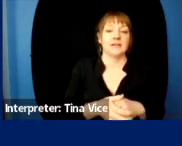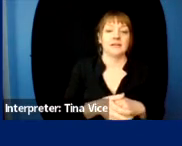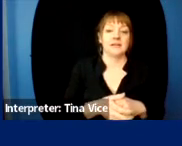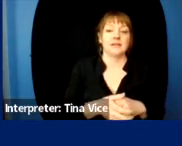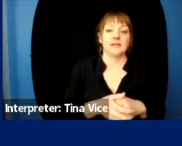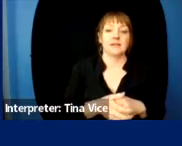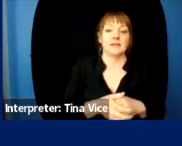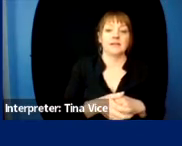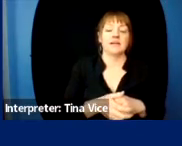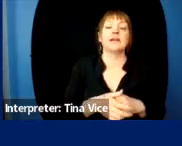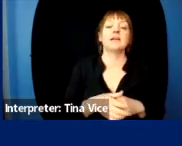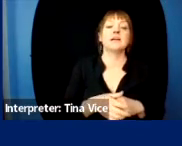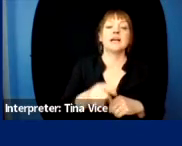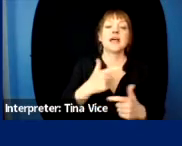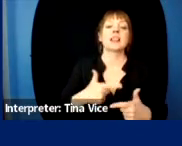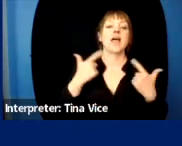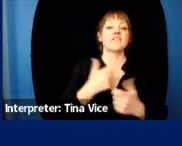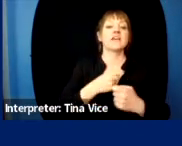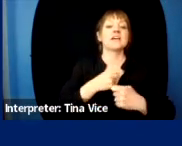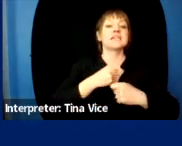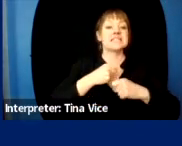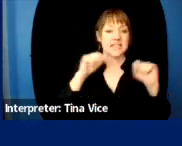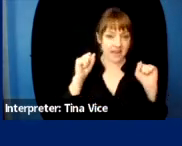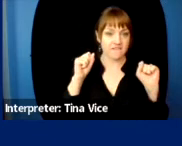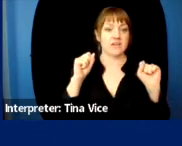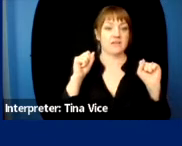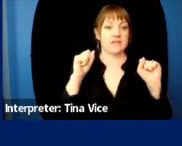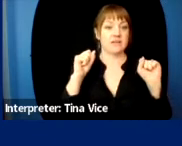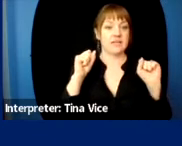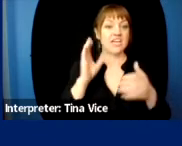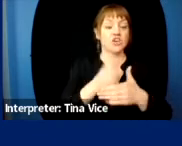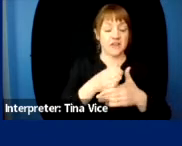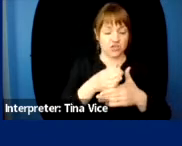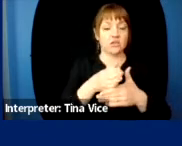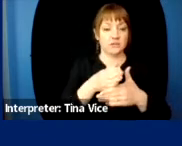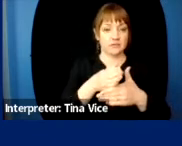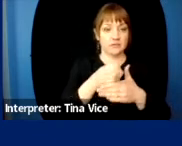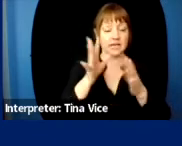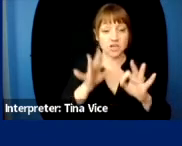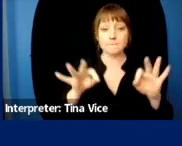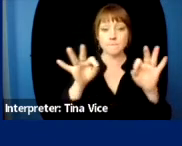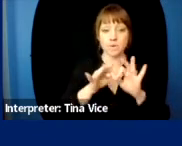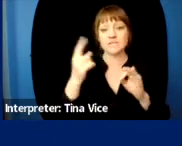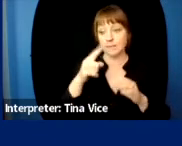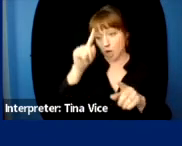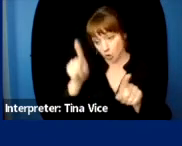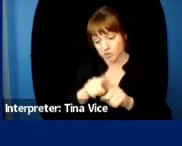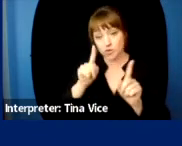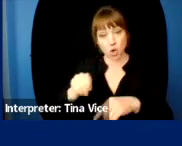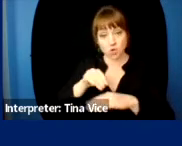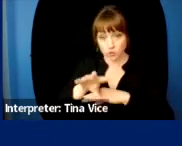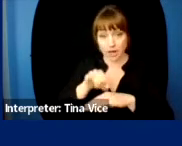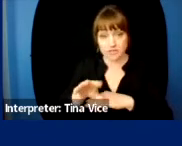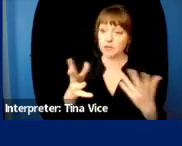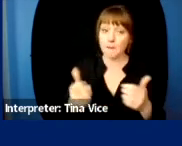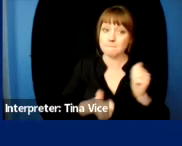it's very, very important. And it's important whether or not someone agrees to counseling. Most people should have counseling. Most of